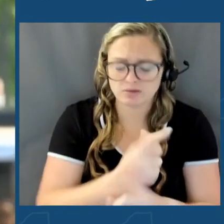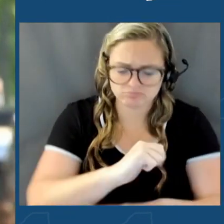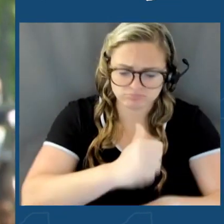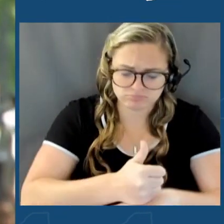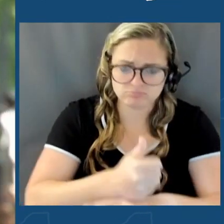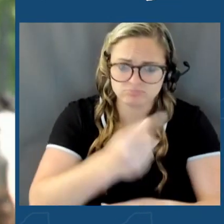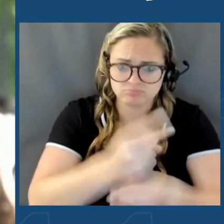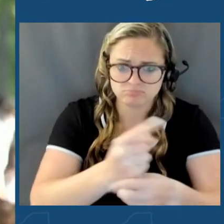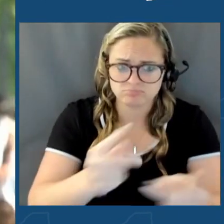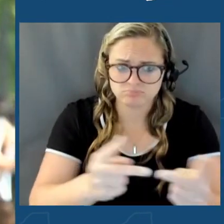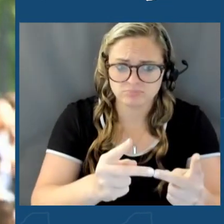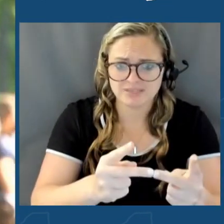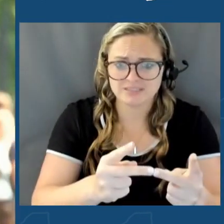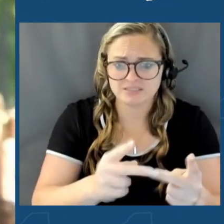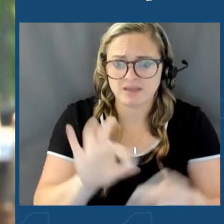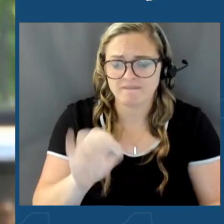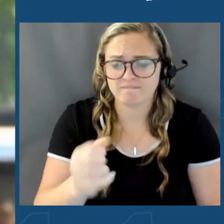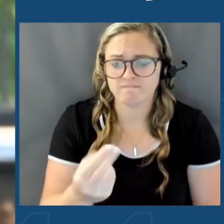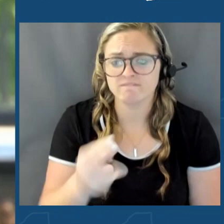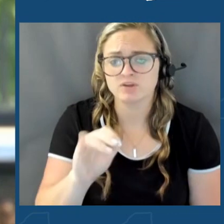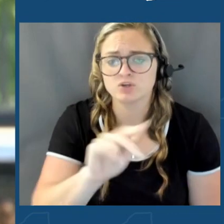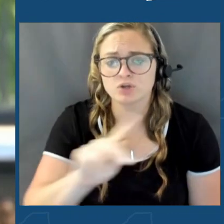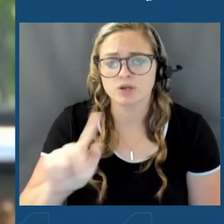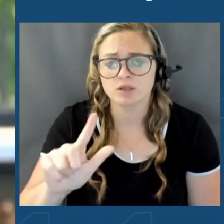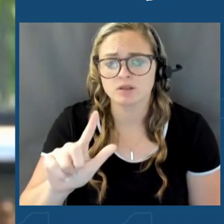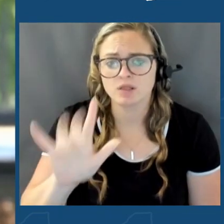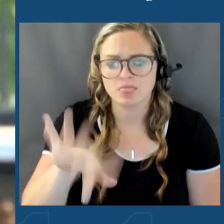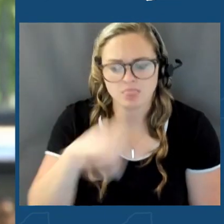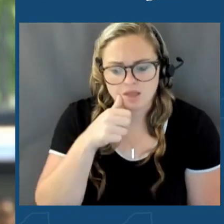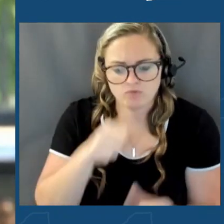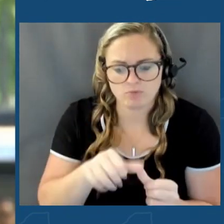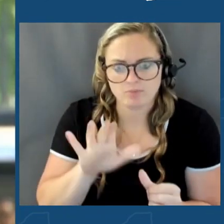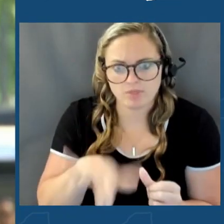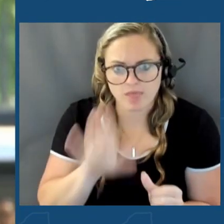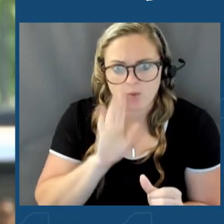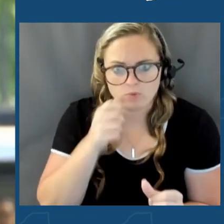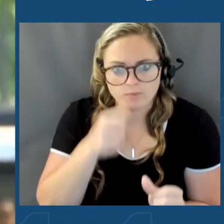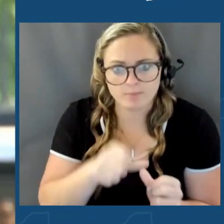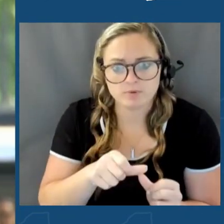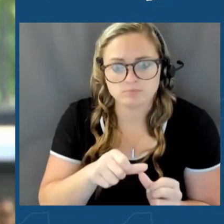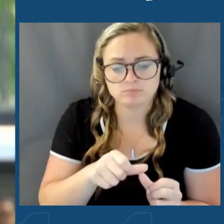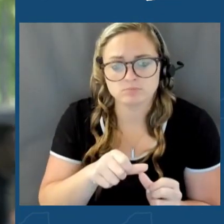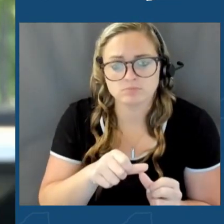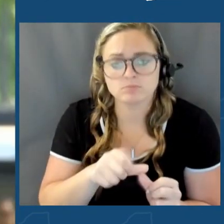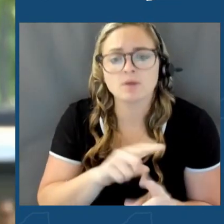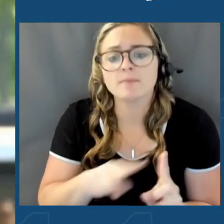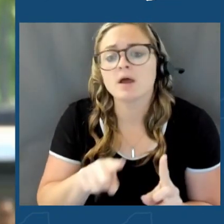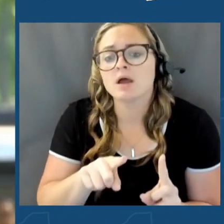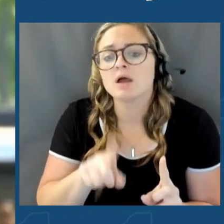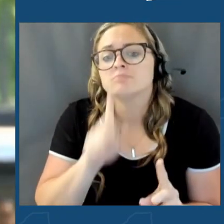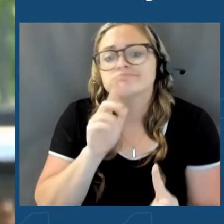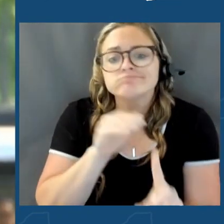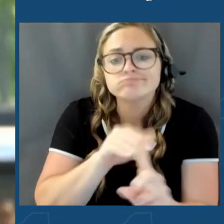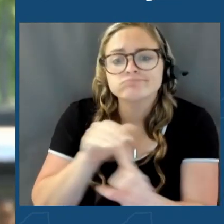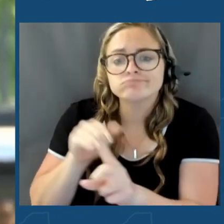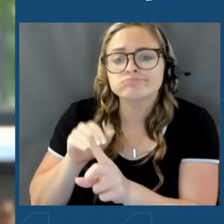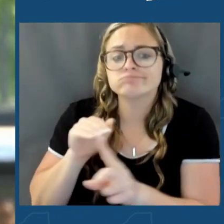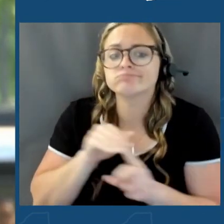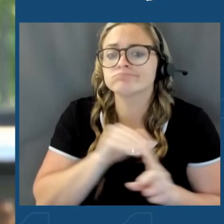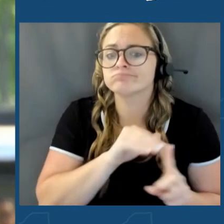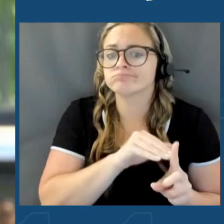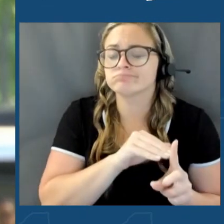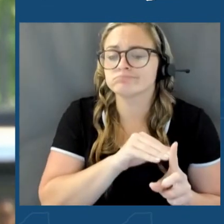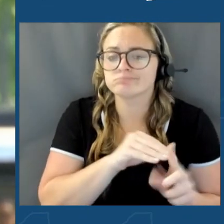at Fishkills. That's what we remember. That's what we remember today. But I'm also going to remind us of that incredible resiliency.